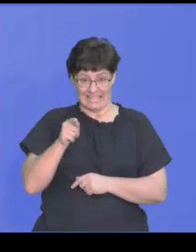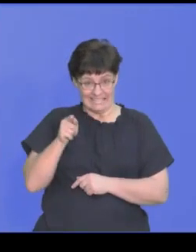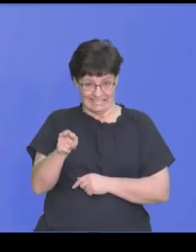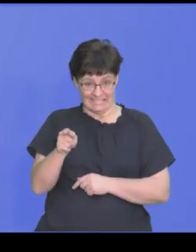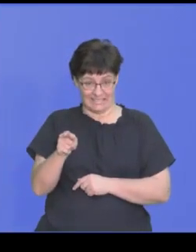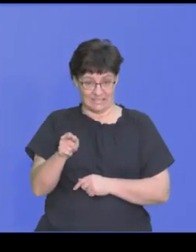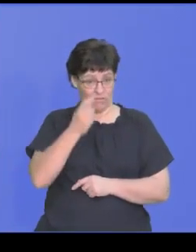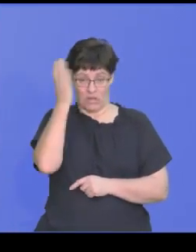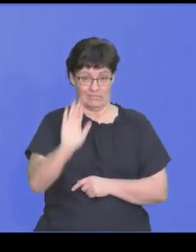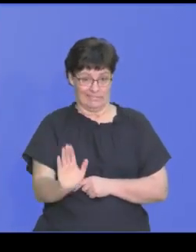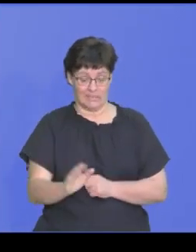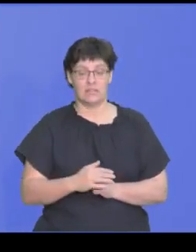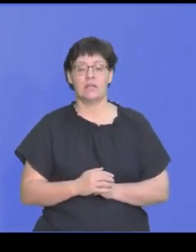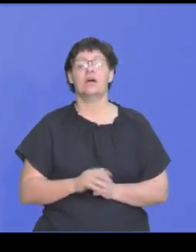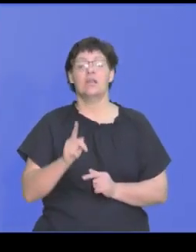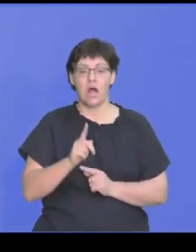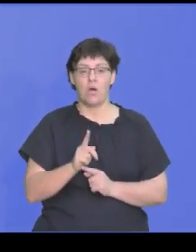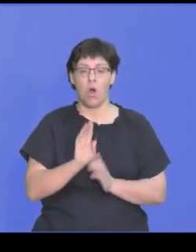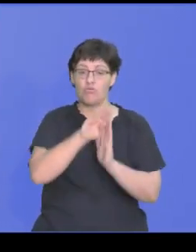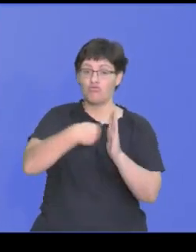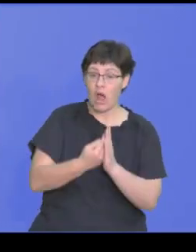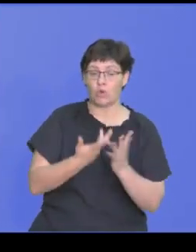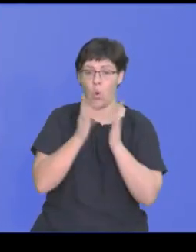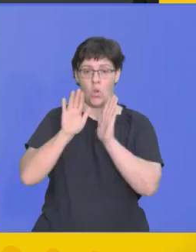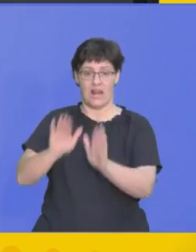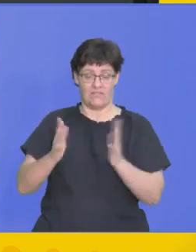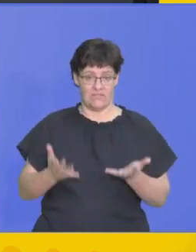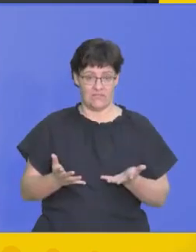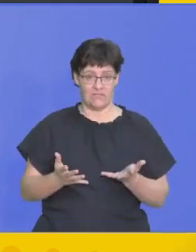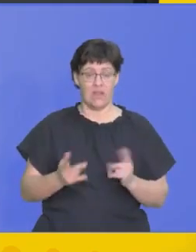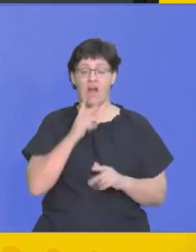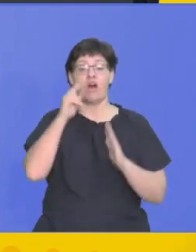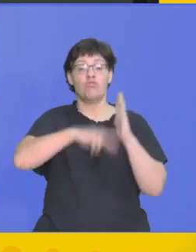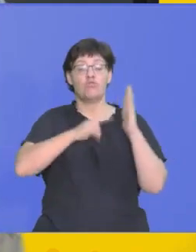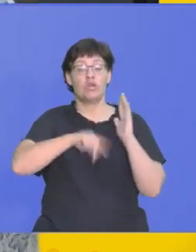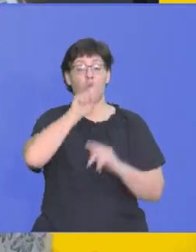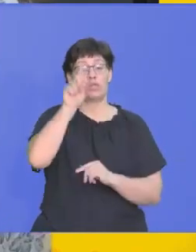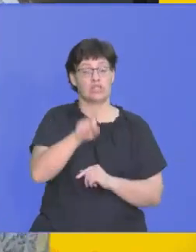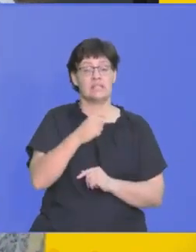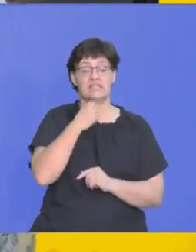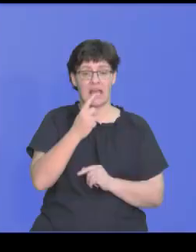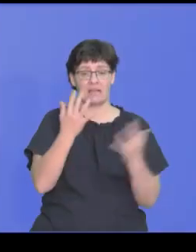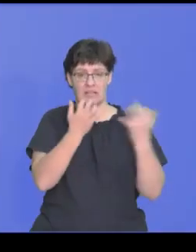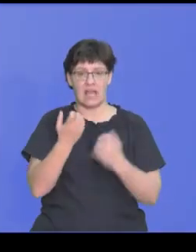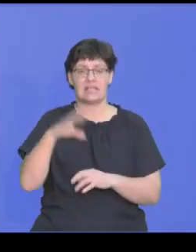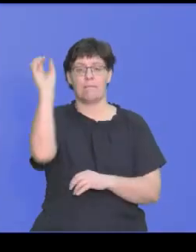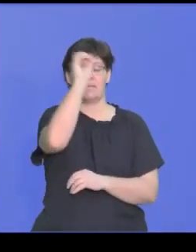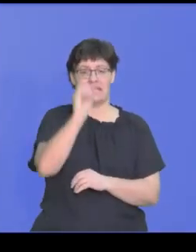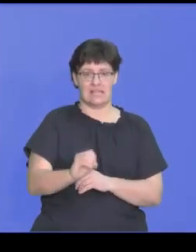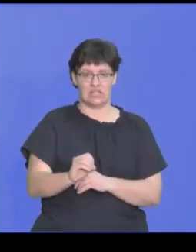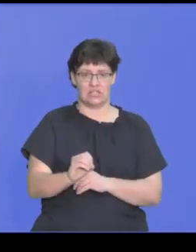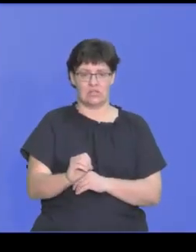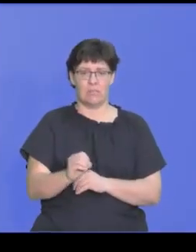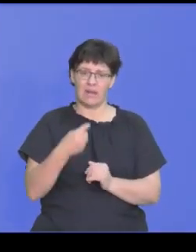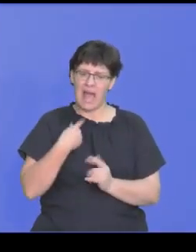it says, calculate as a percentage. So I can leave this, but if you're thinking of rounding, rather leave your number as it is, and